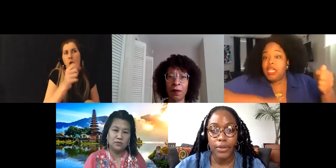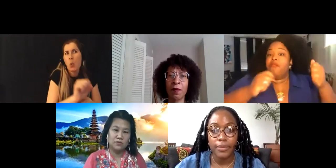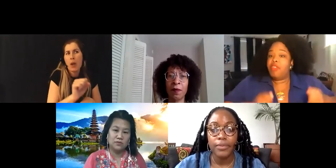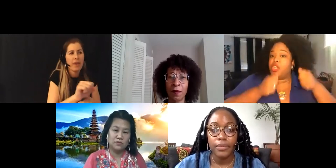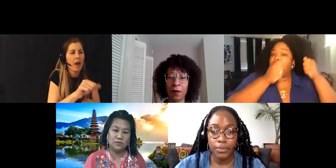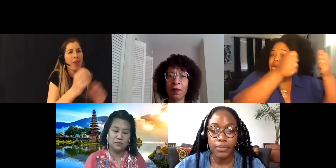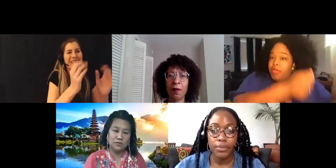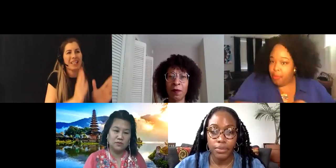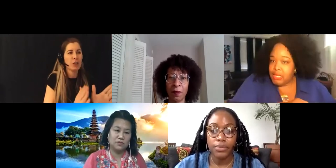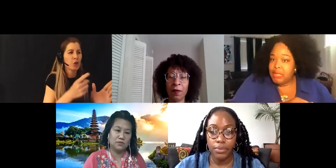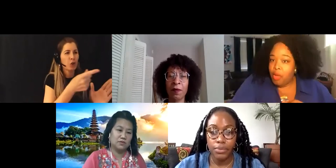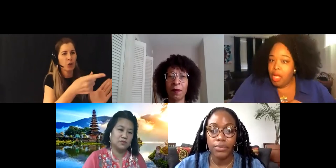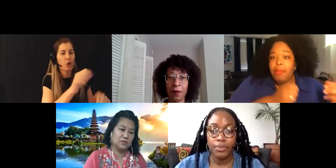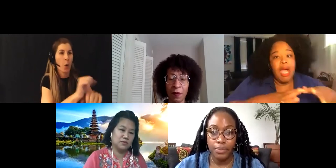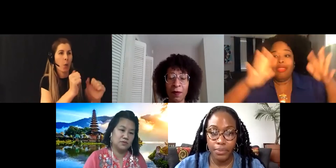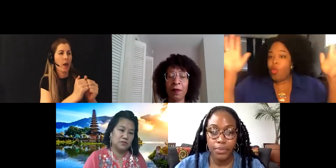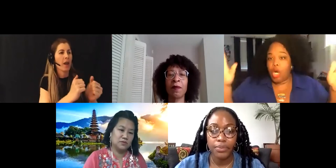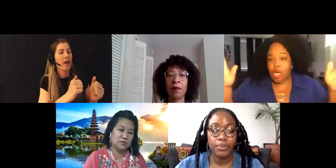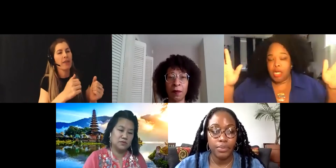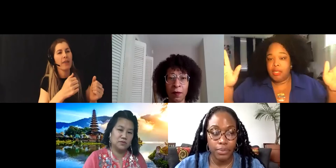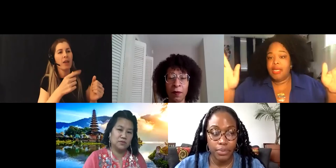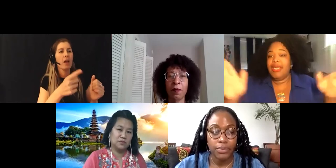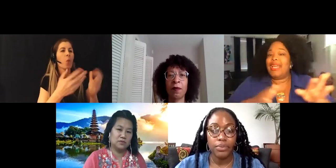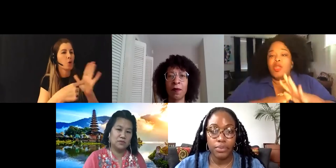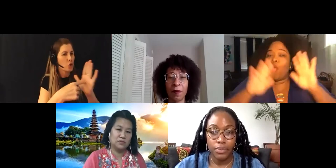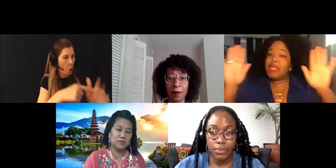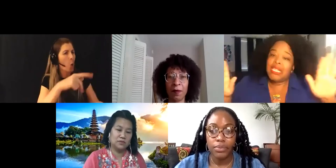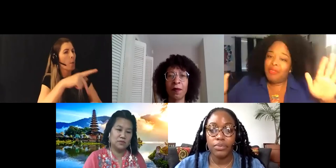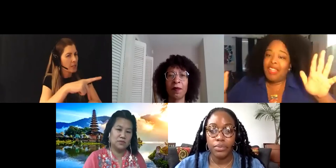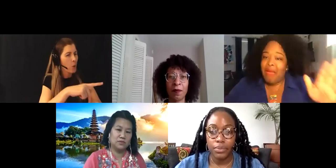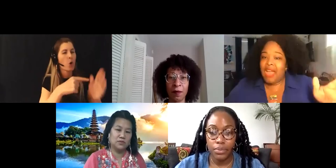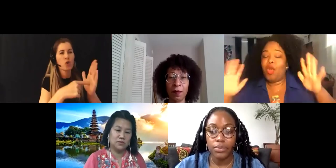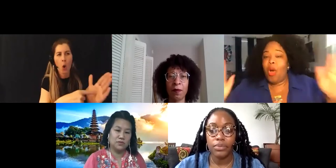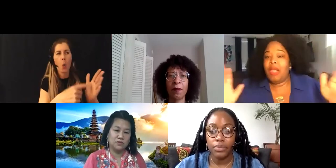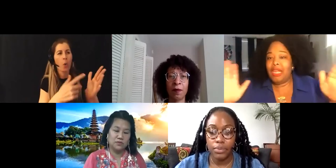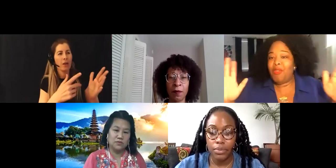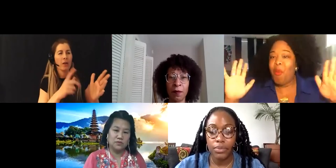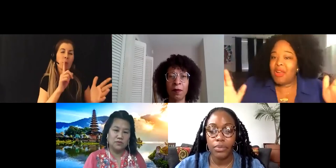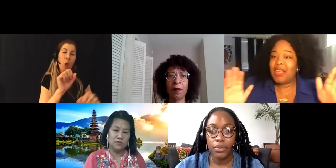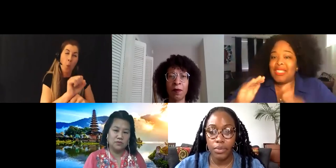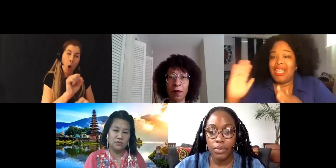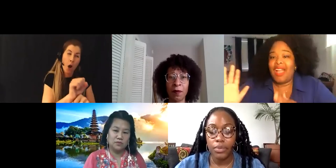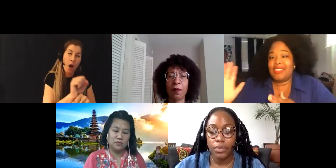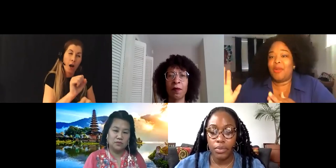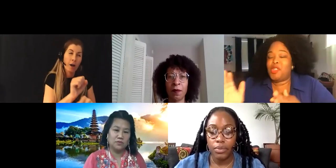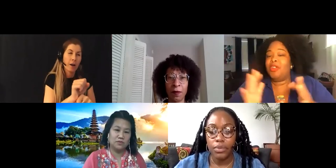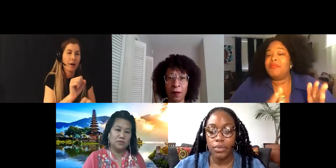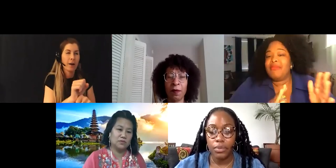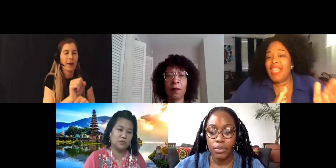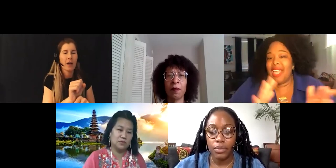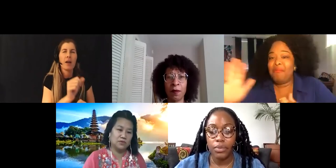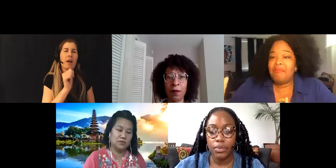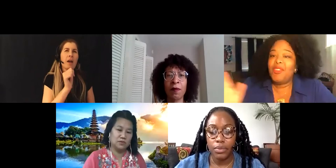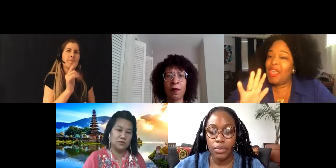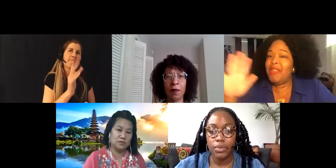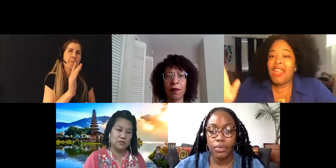end for them to share with the principal beyond the work, because the work doesn't really matter. The quality of the work is inconsequential.